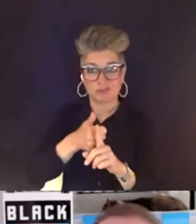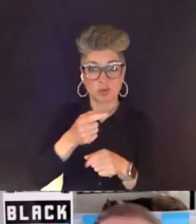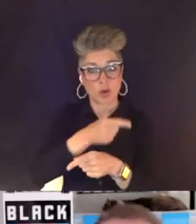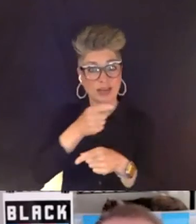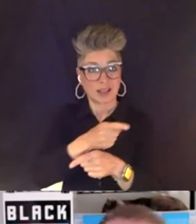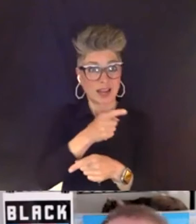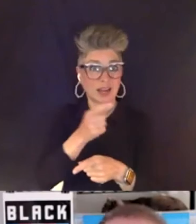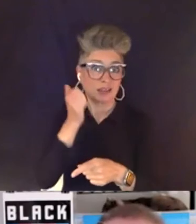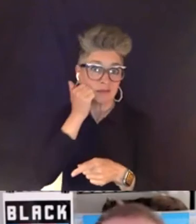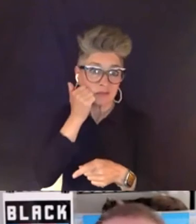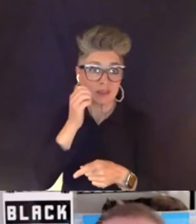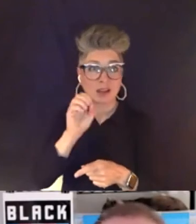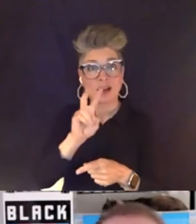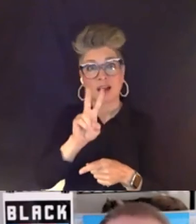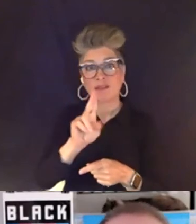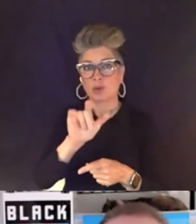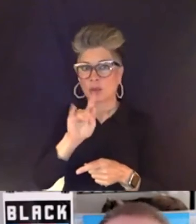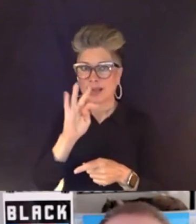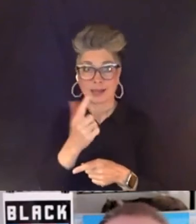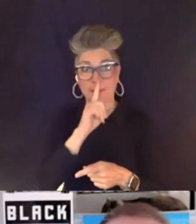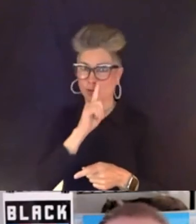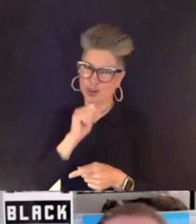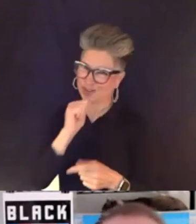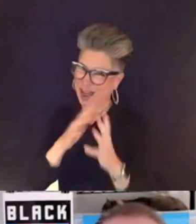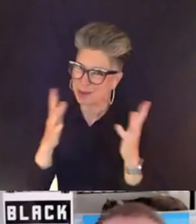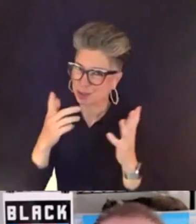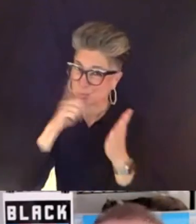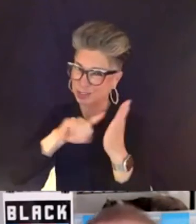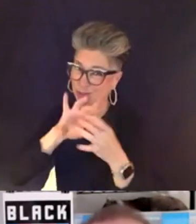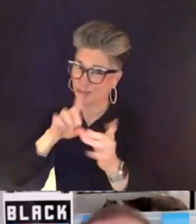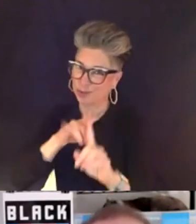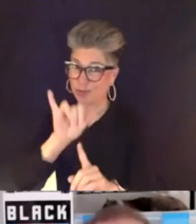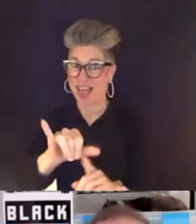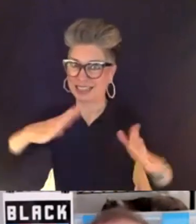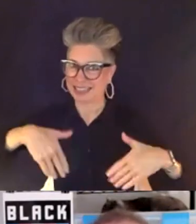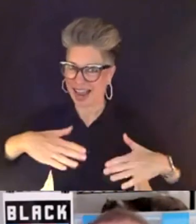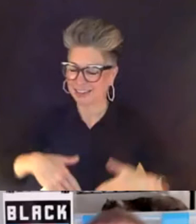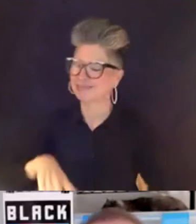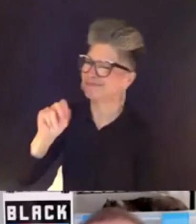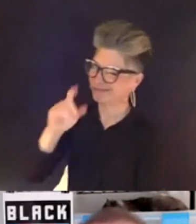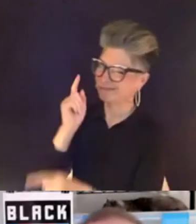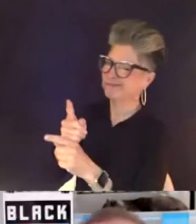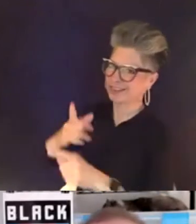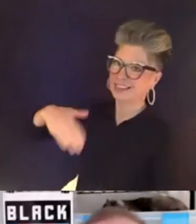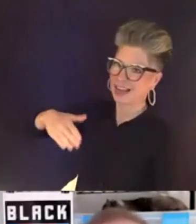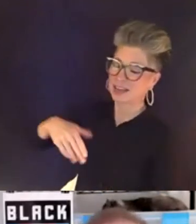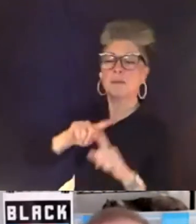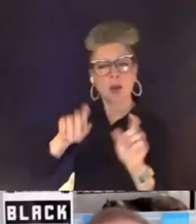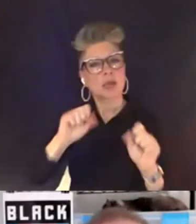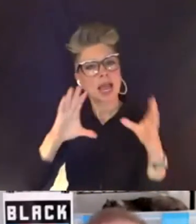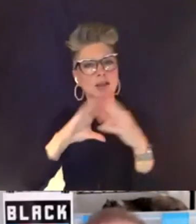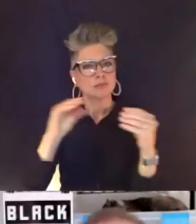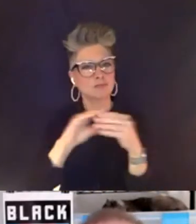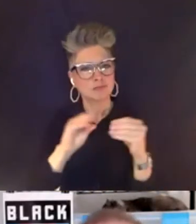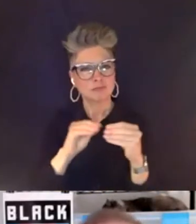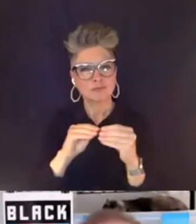I'm sure there's not been very much research on that yet. So no, not yet. Yeah. But we can take our anecdotal polls and figure that